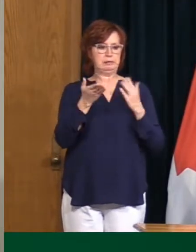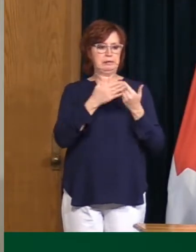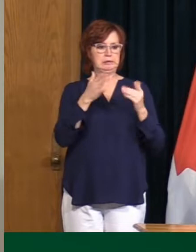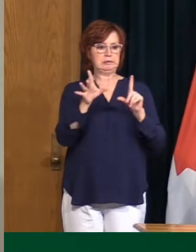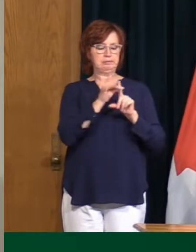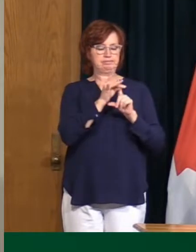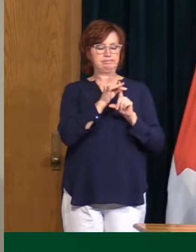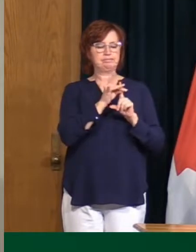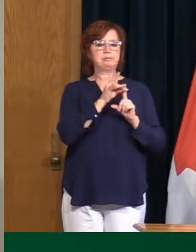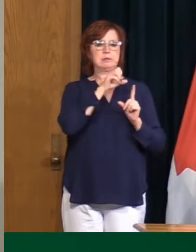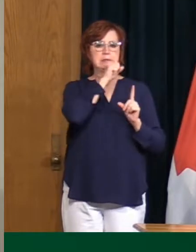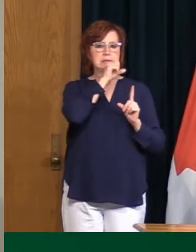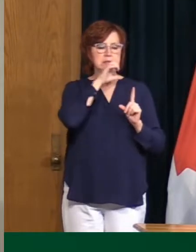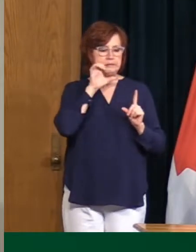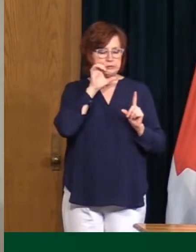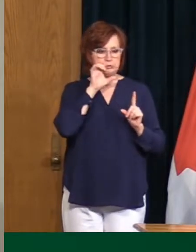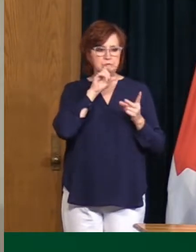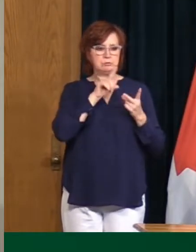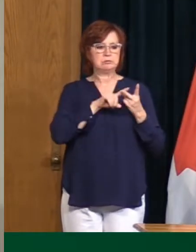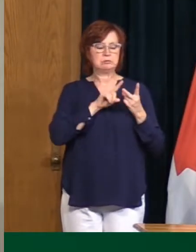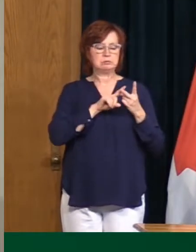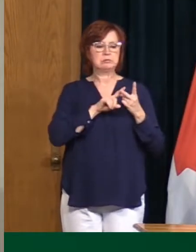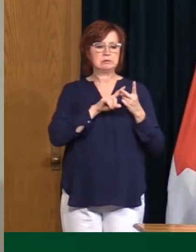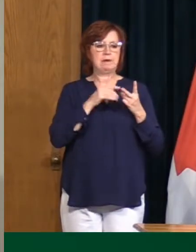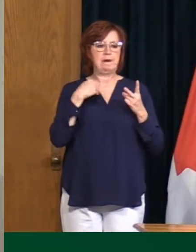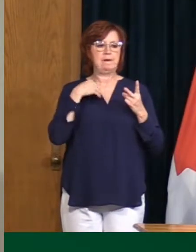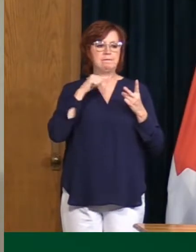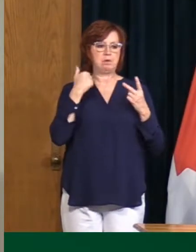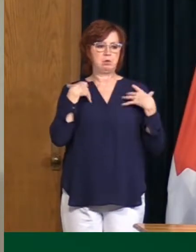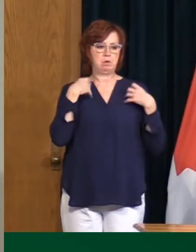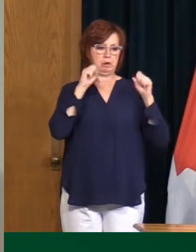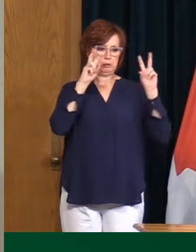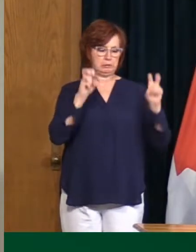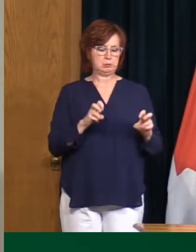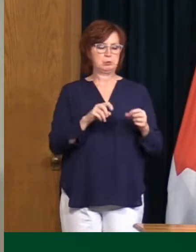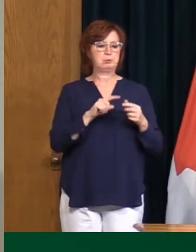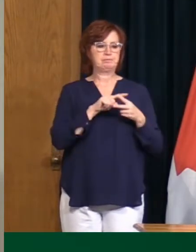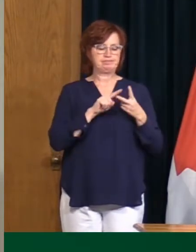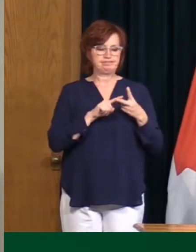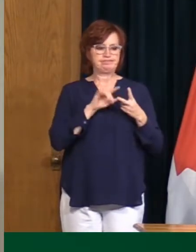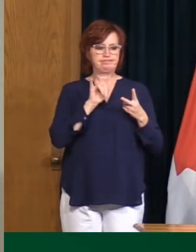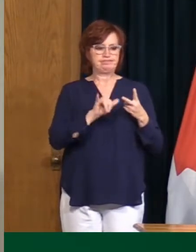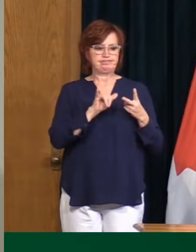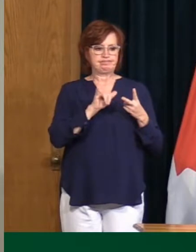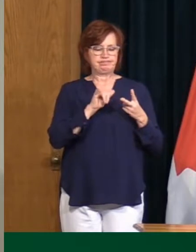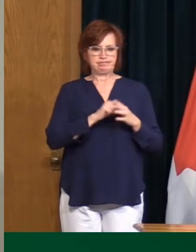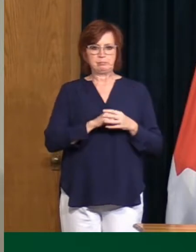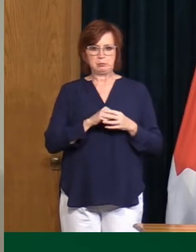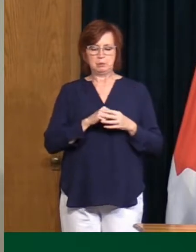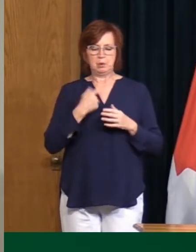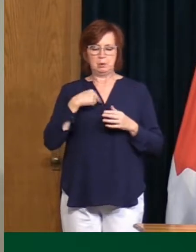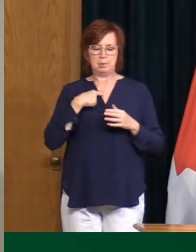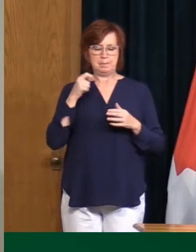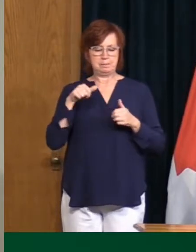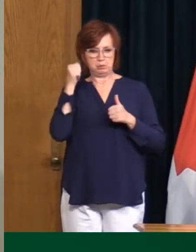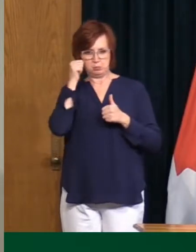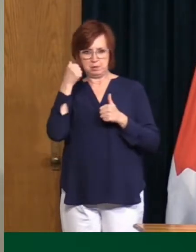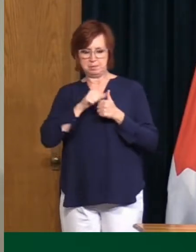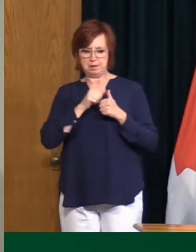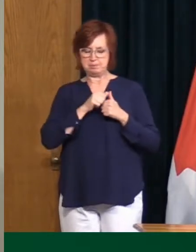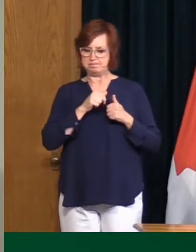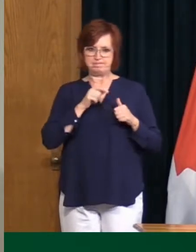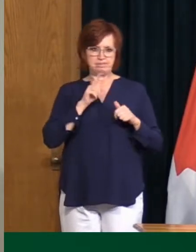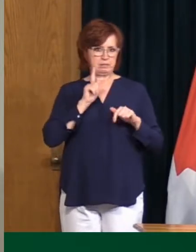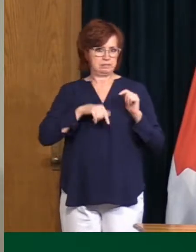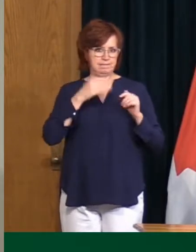we should never forget that. We have also seen that with our recent cases and outbreaks, while the initial cases can be in people